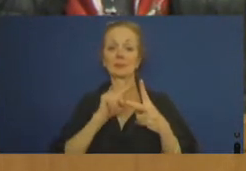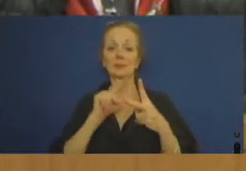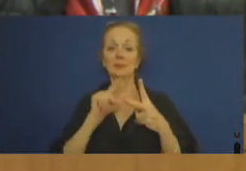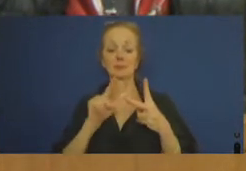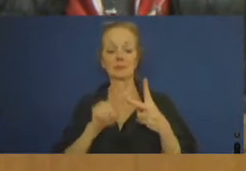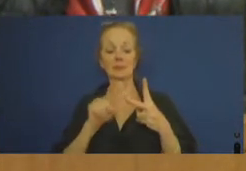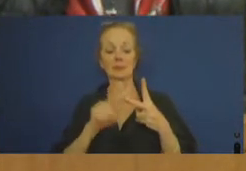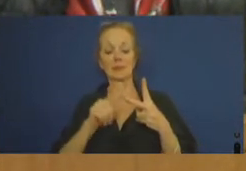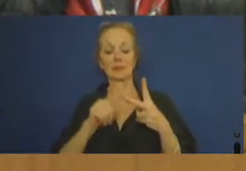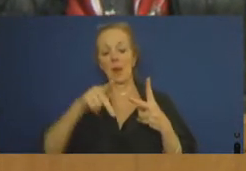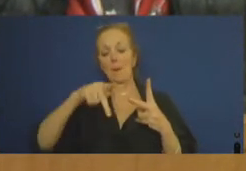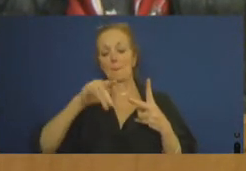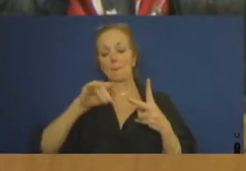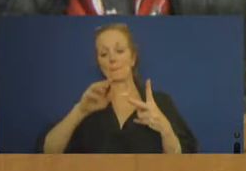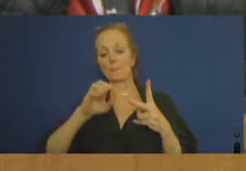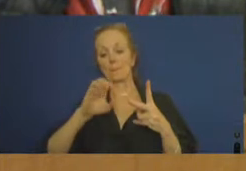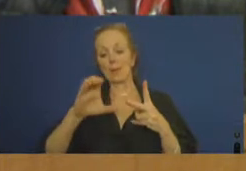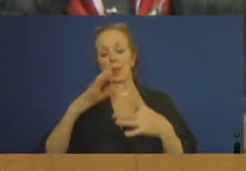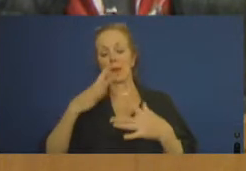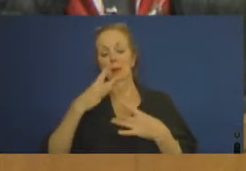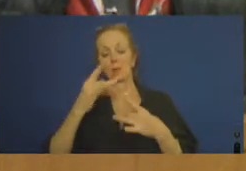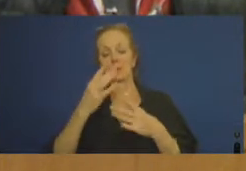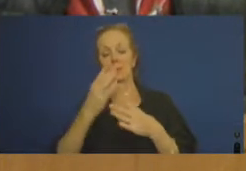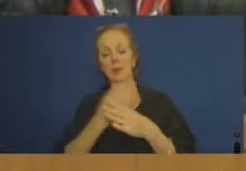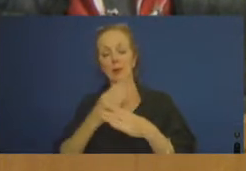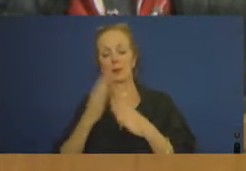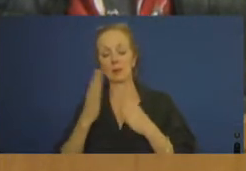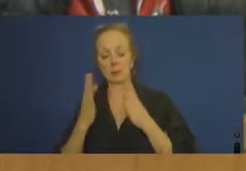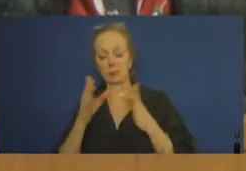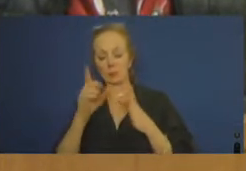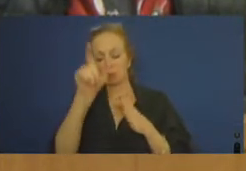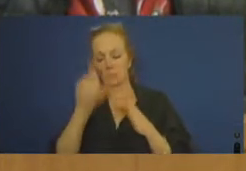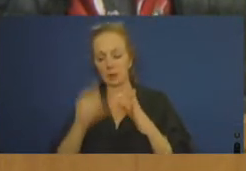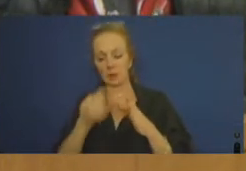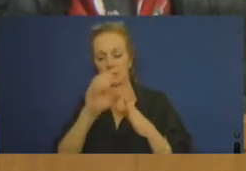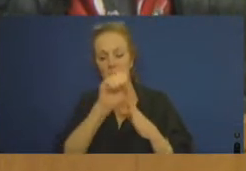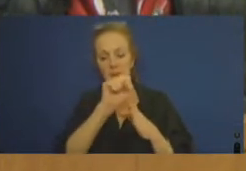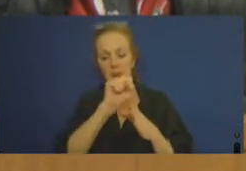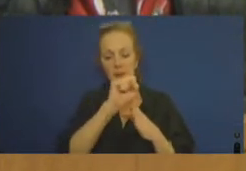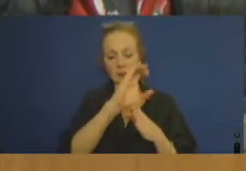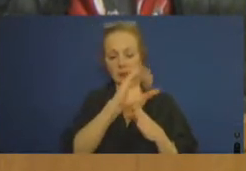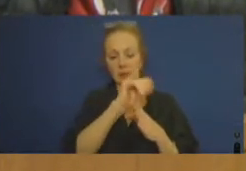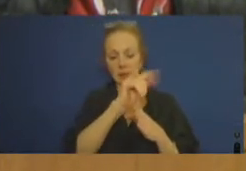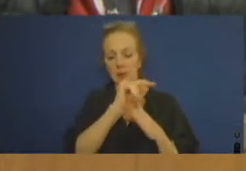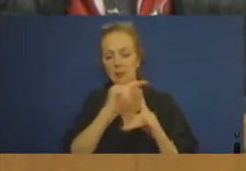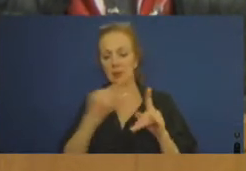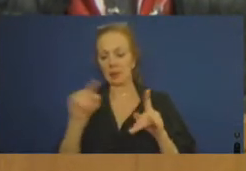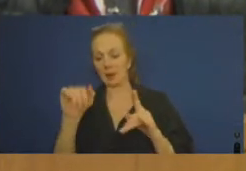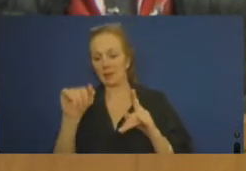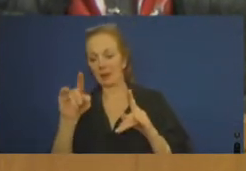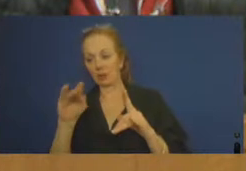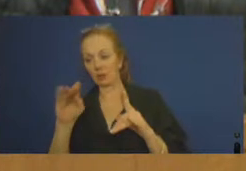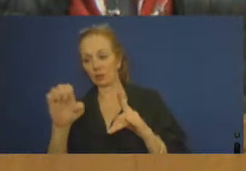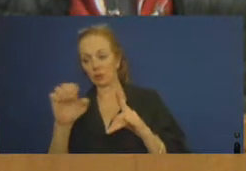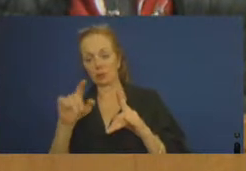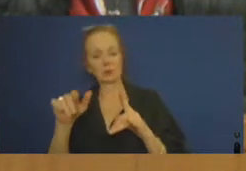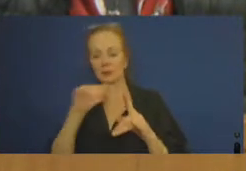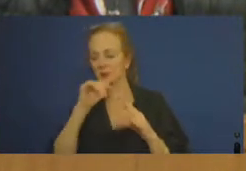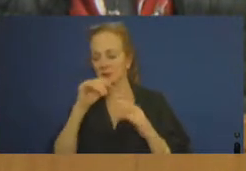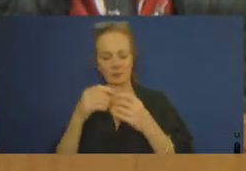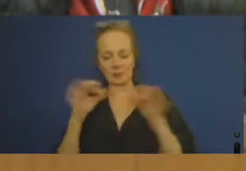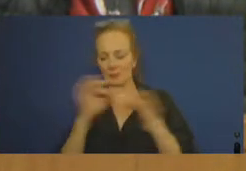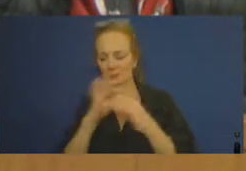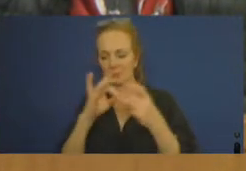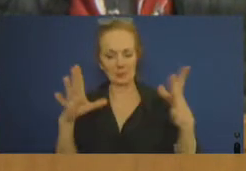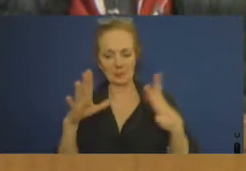interest. The portion of alleyway between Scott Avenue and Fountain View Street should not be abandoned without an easement for delivery truck